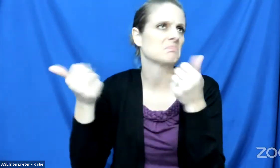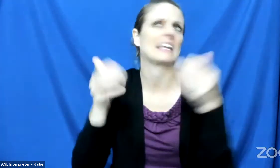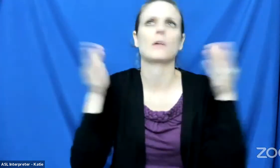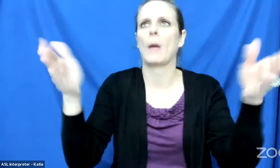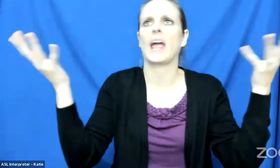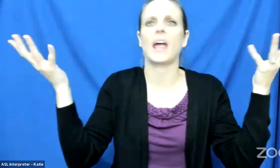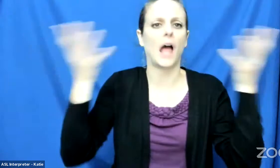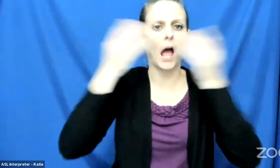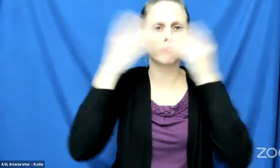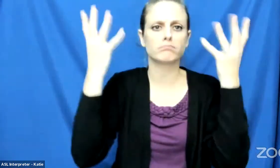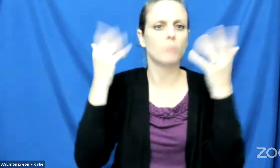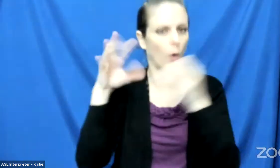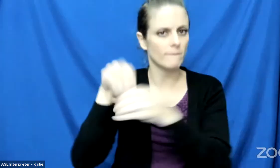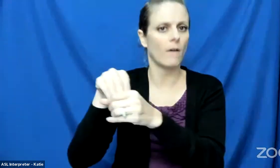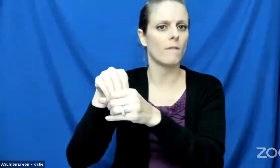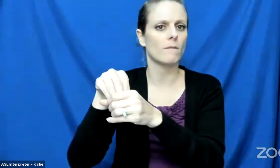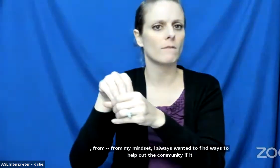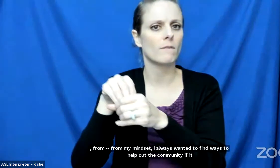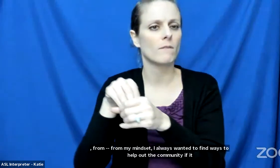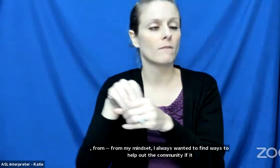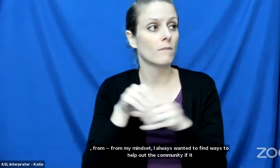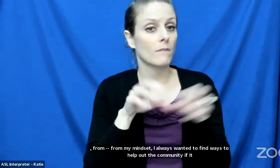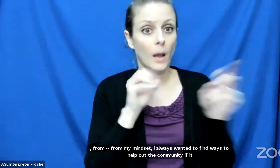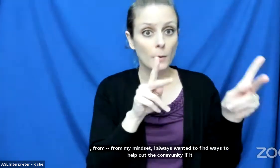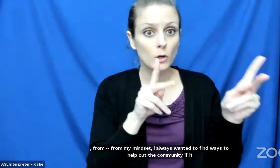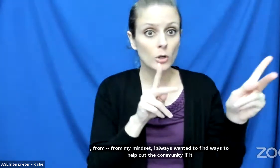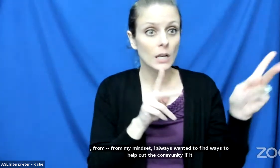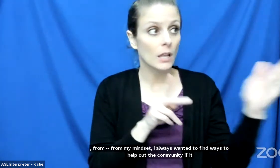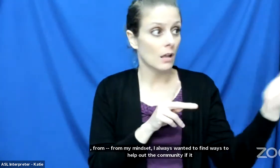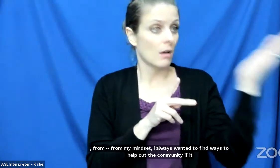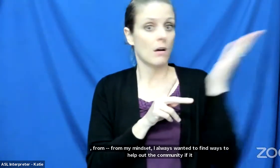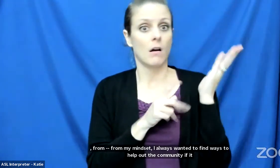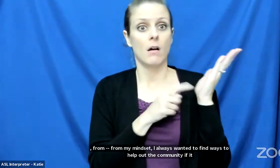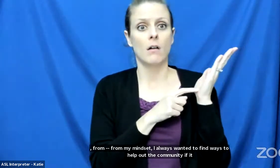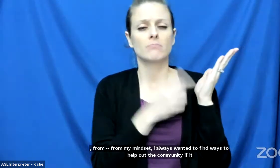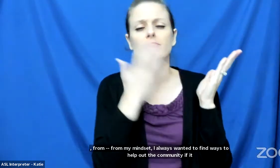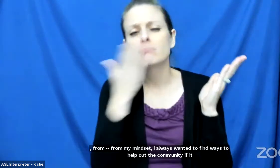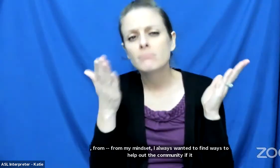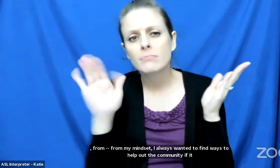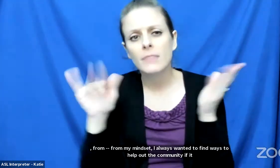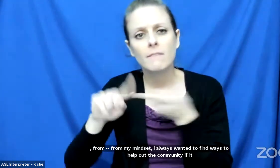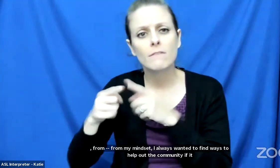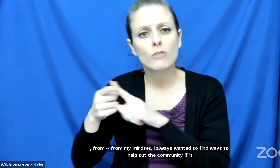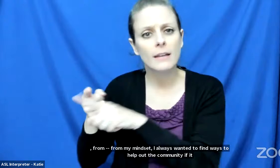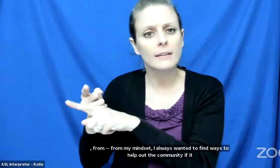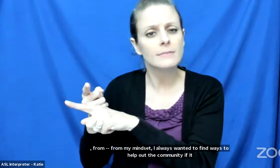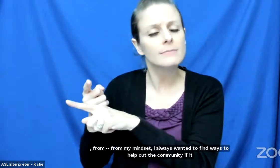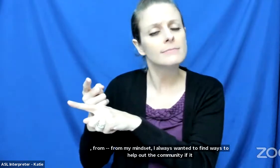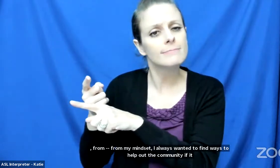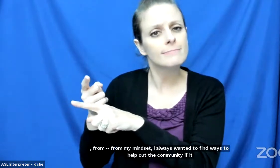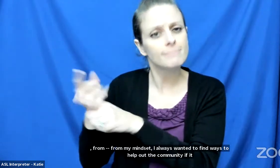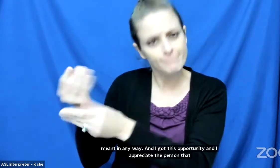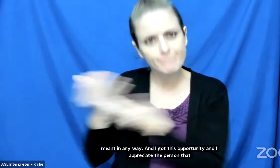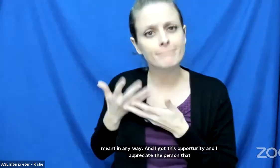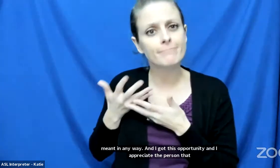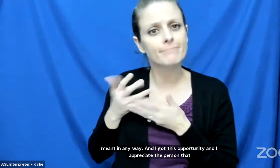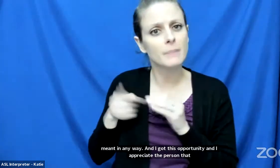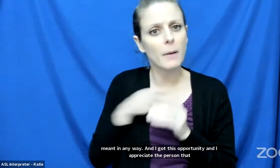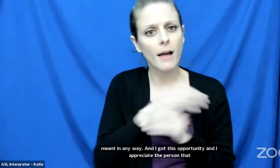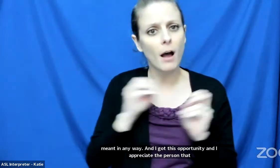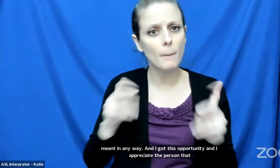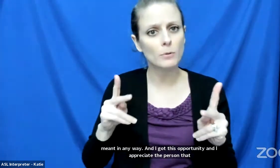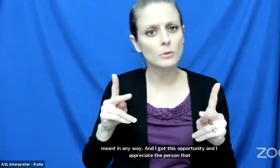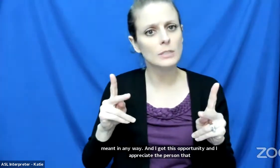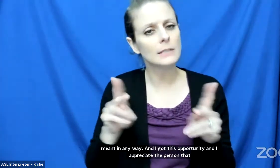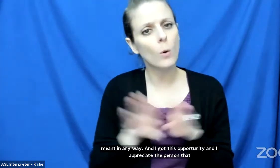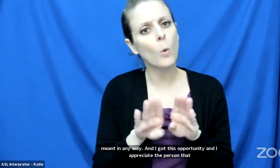And I got this opportunity, and I appreciate the person that actually opened the door for me, because